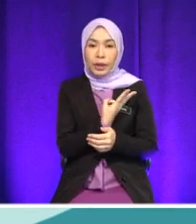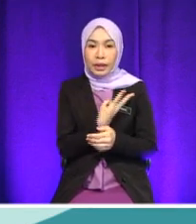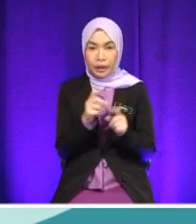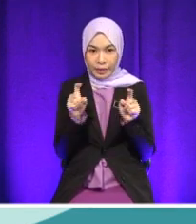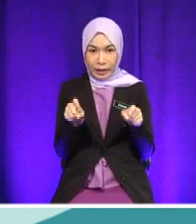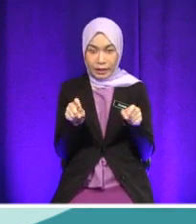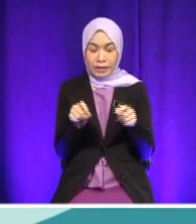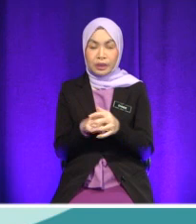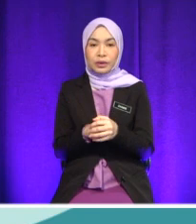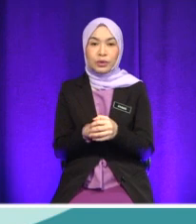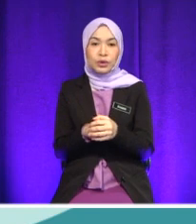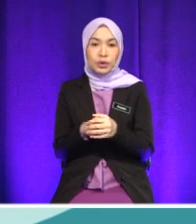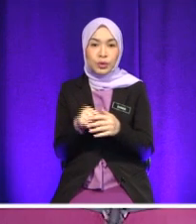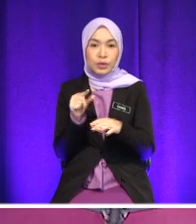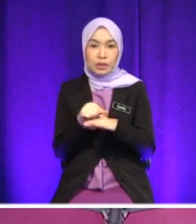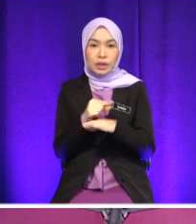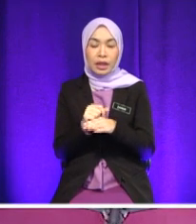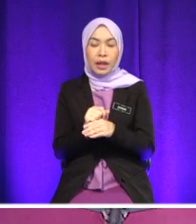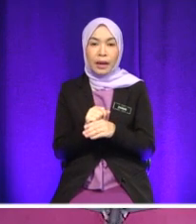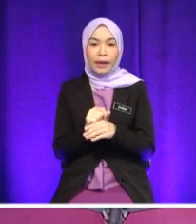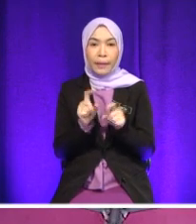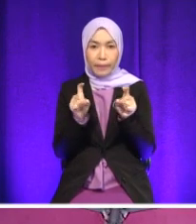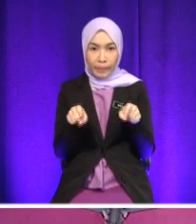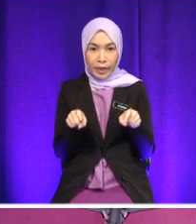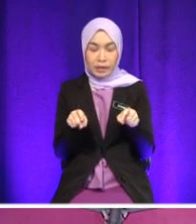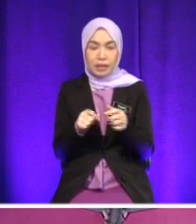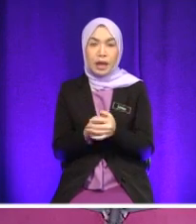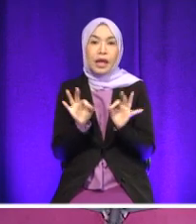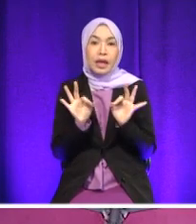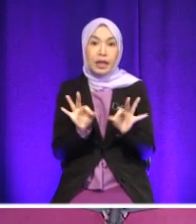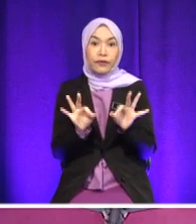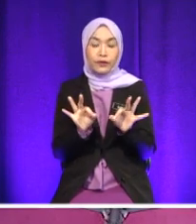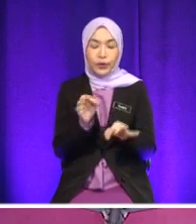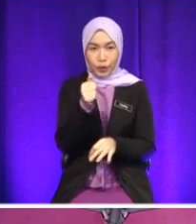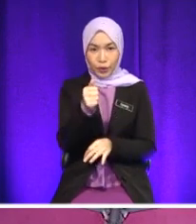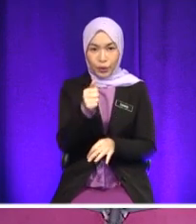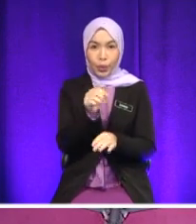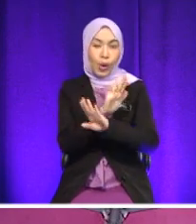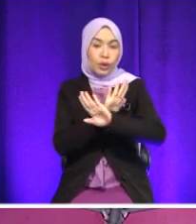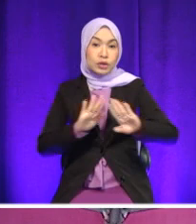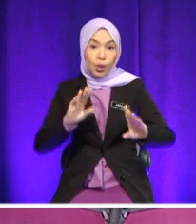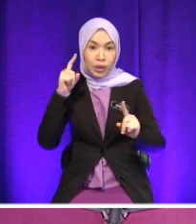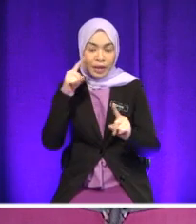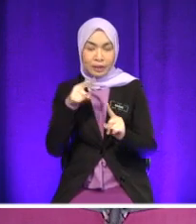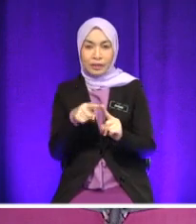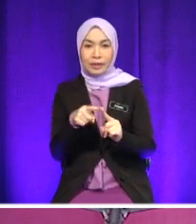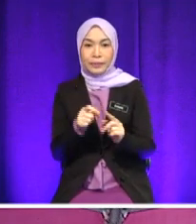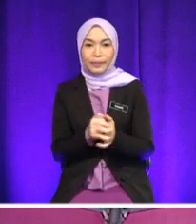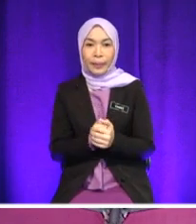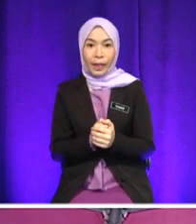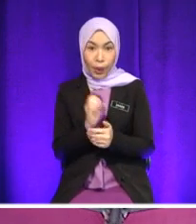you only agree in part, but you do not agree for the second one or maybe some of the points, okay, not totally agree.